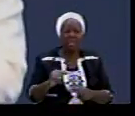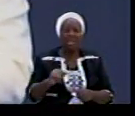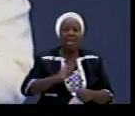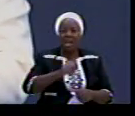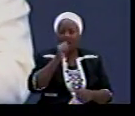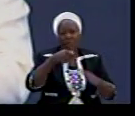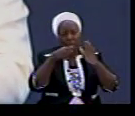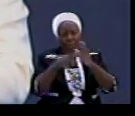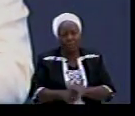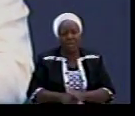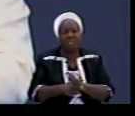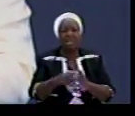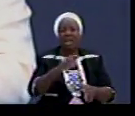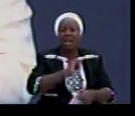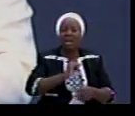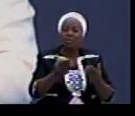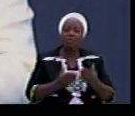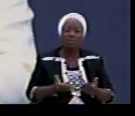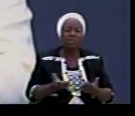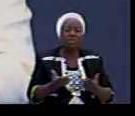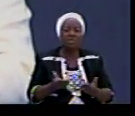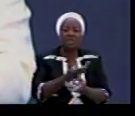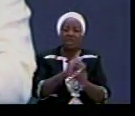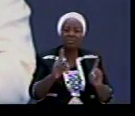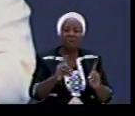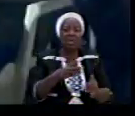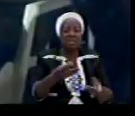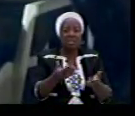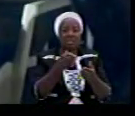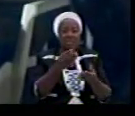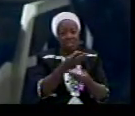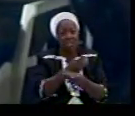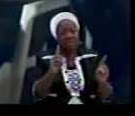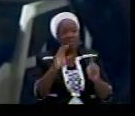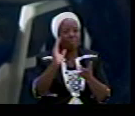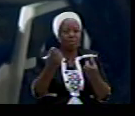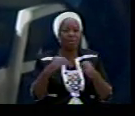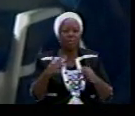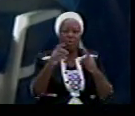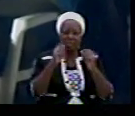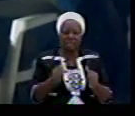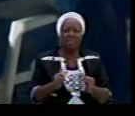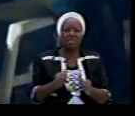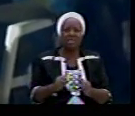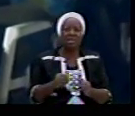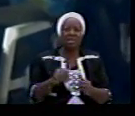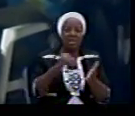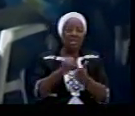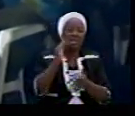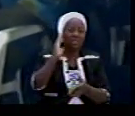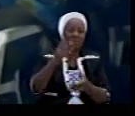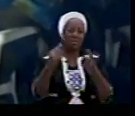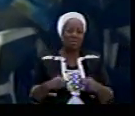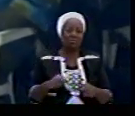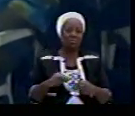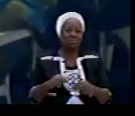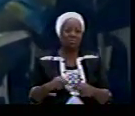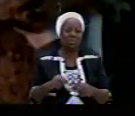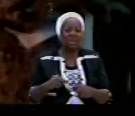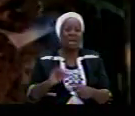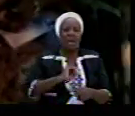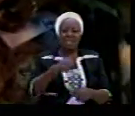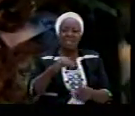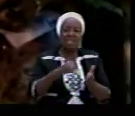come immediately. It will come. I said it will come. Where is it